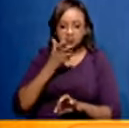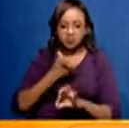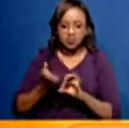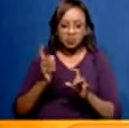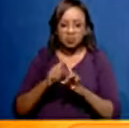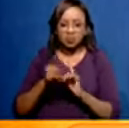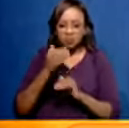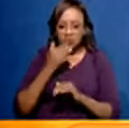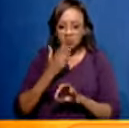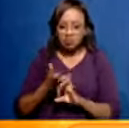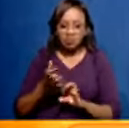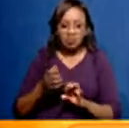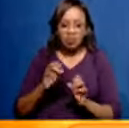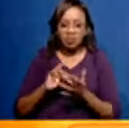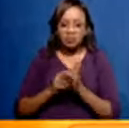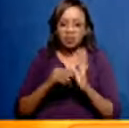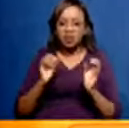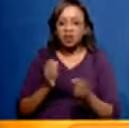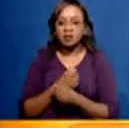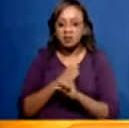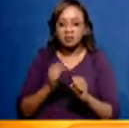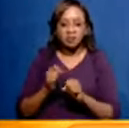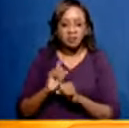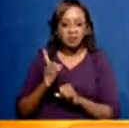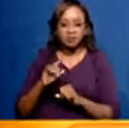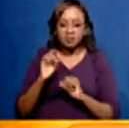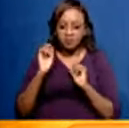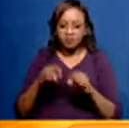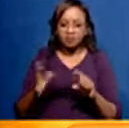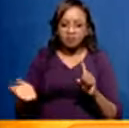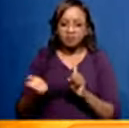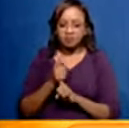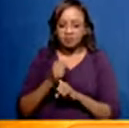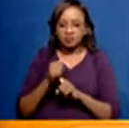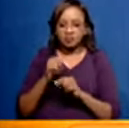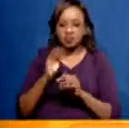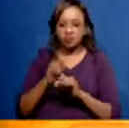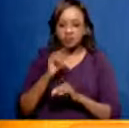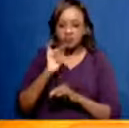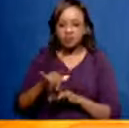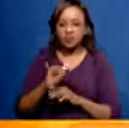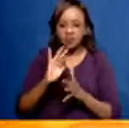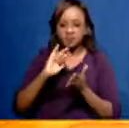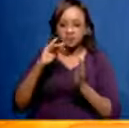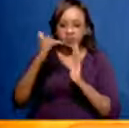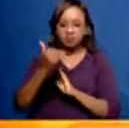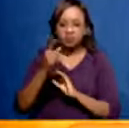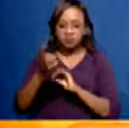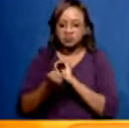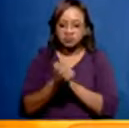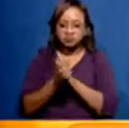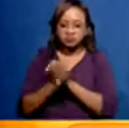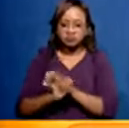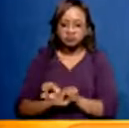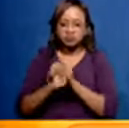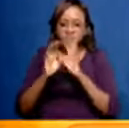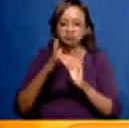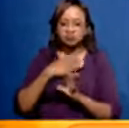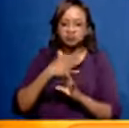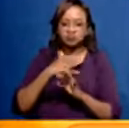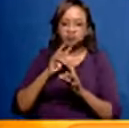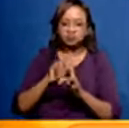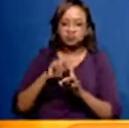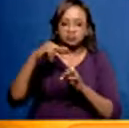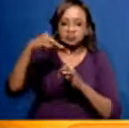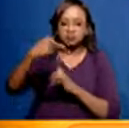not impossible. So with that sort of approach, it will basically calibrate our perspective of